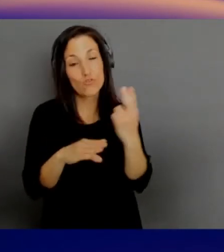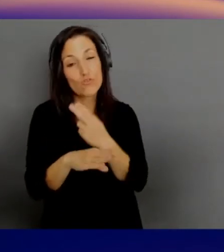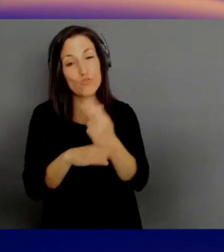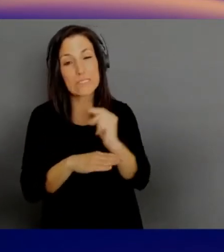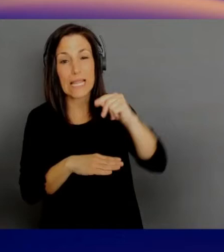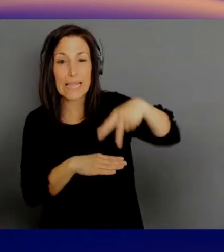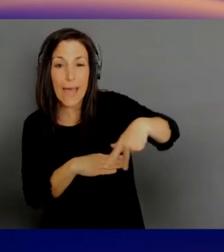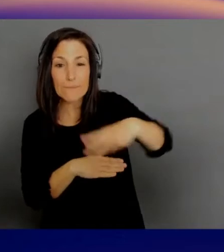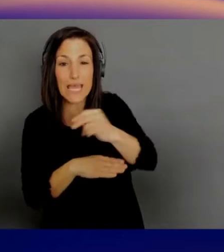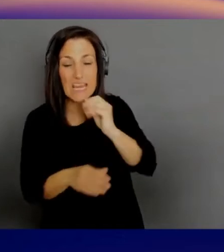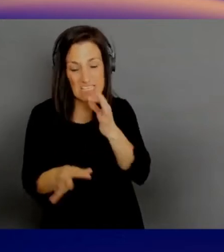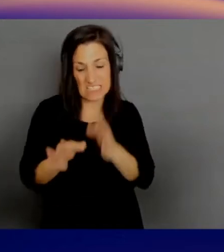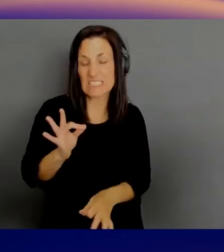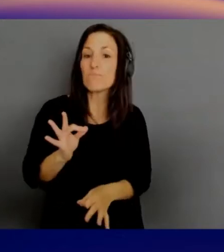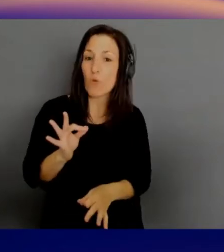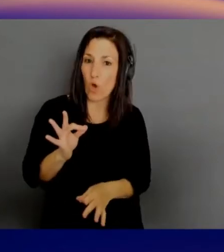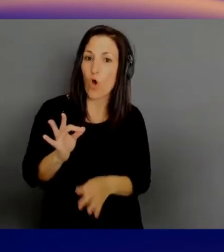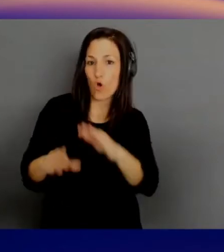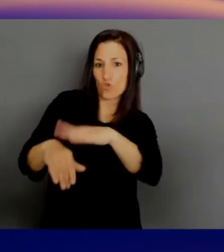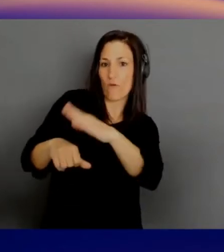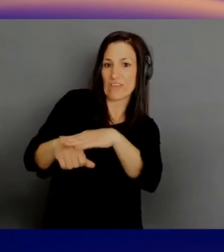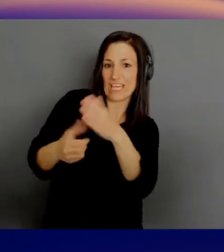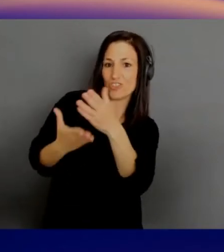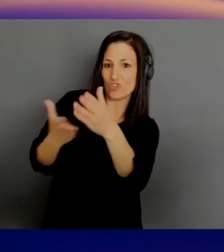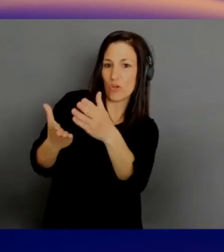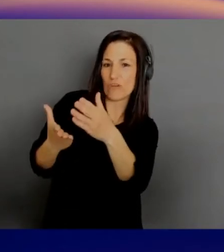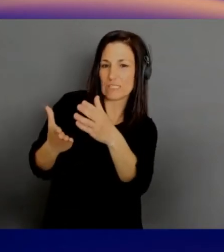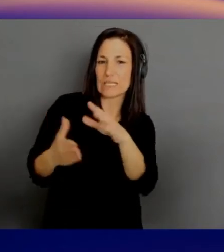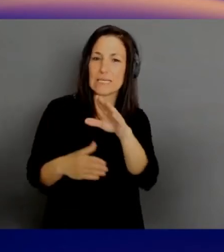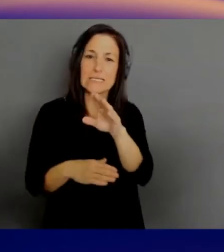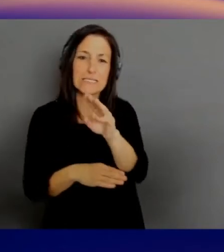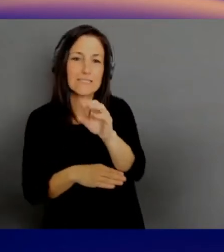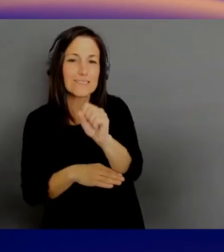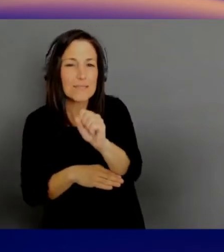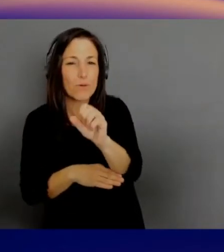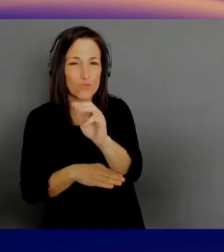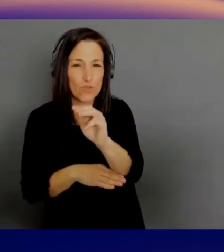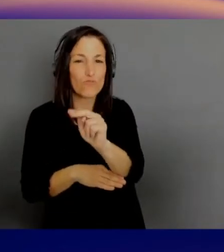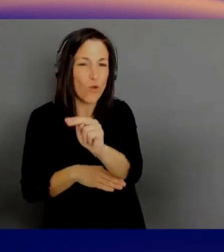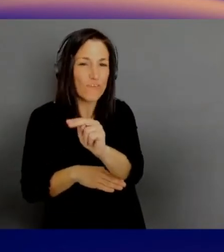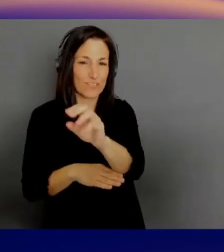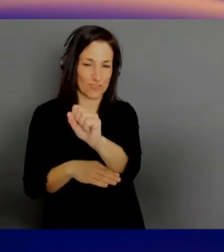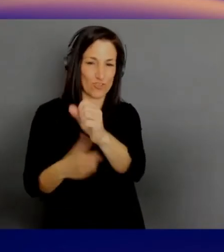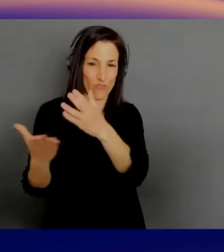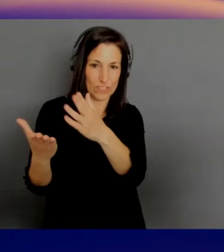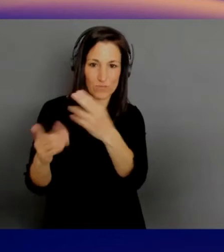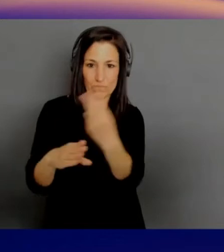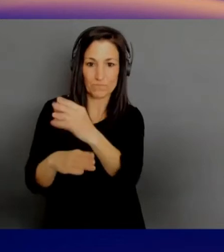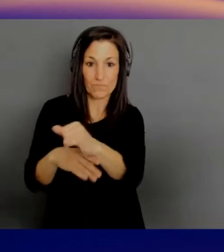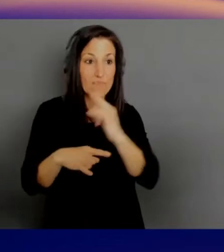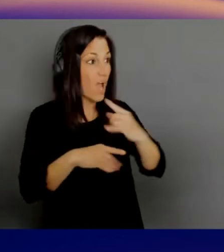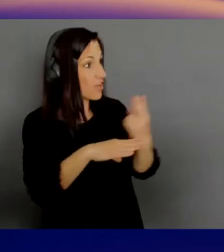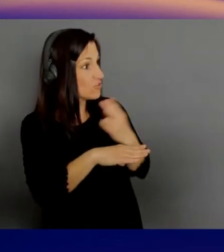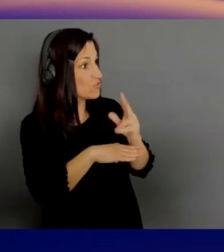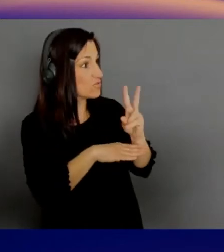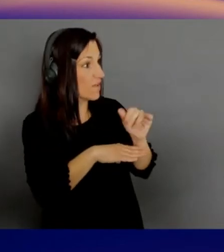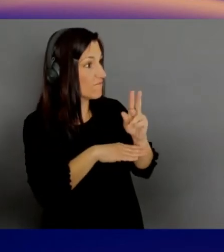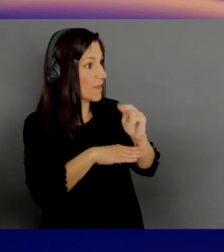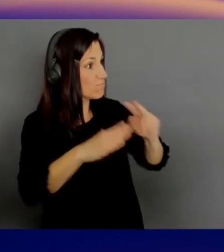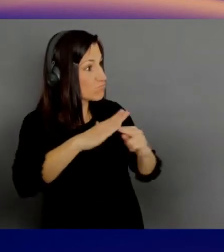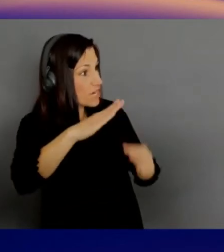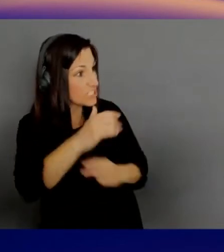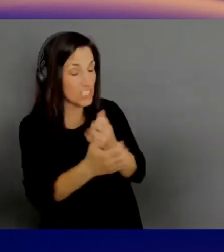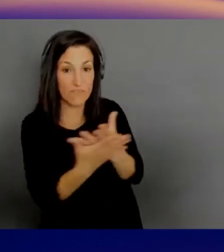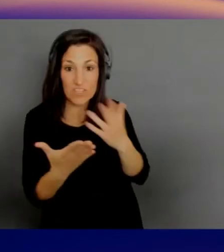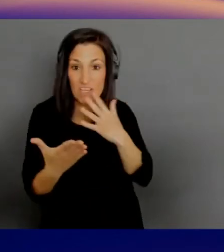simple notification service to send a notification or email, right? It So could be can I email, use- SMS. I can use Event-Bridge. I can trigger Yeah. off some different Yeah. fire actions Yeah. and so Yeah. forth, and